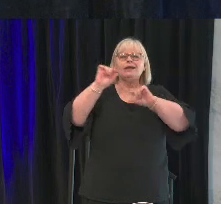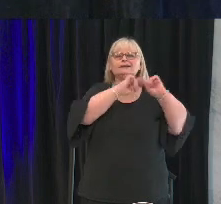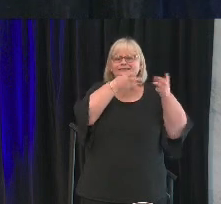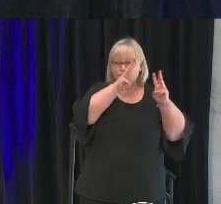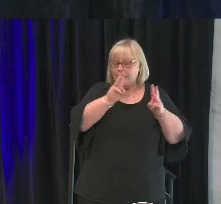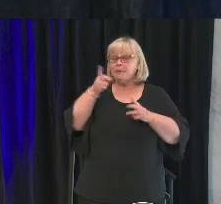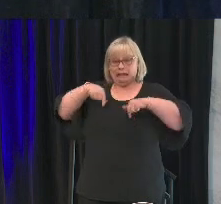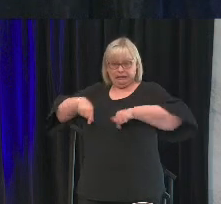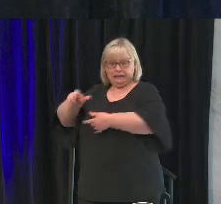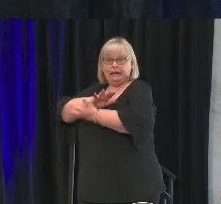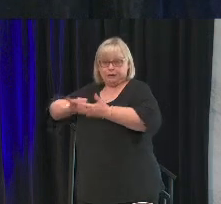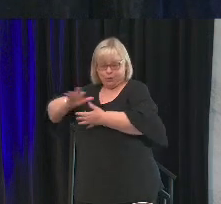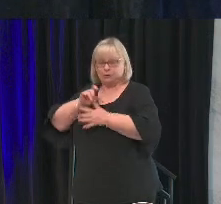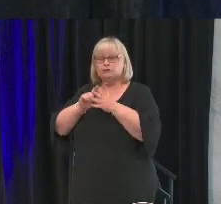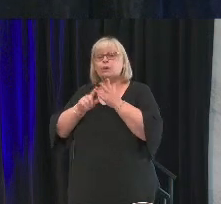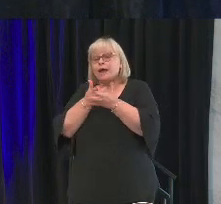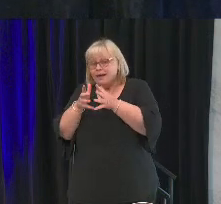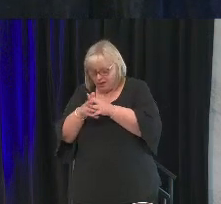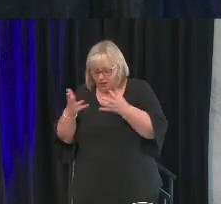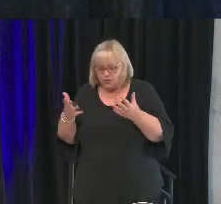do it is